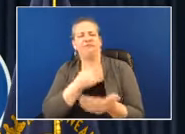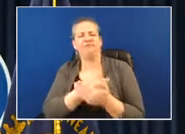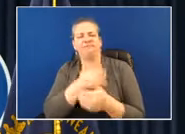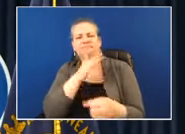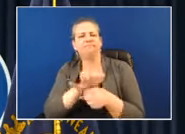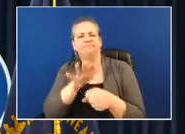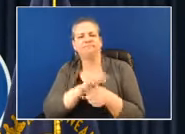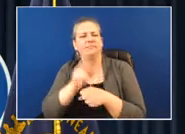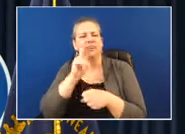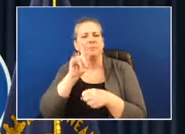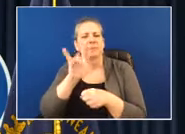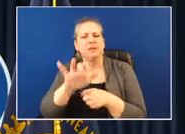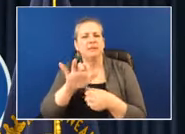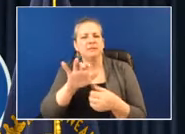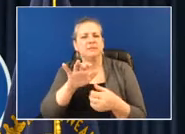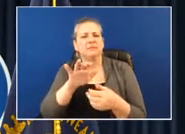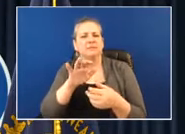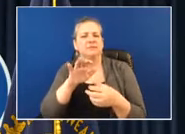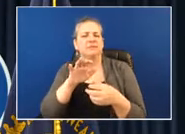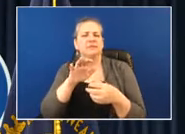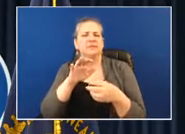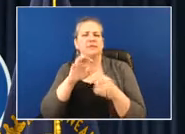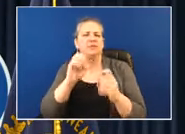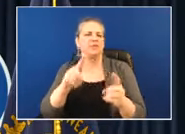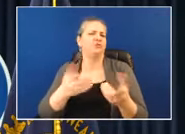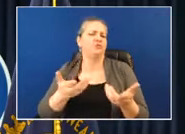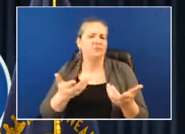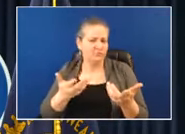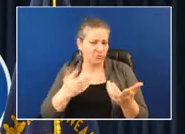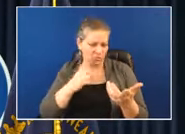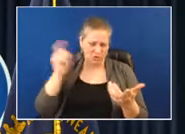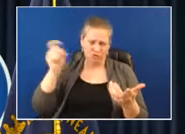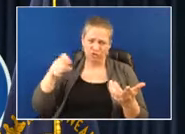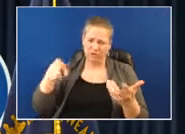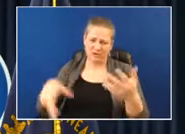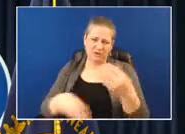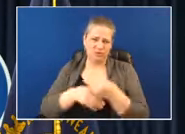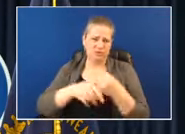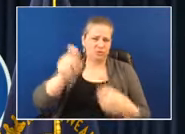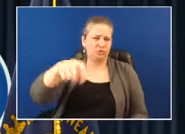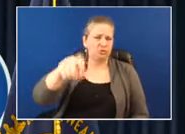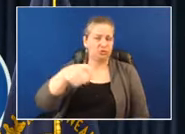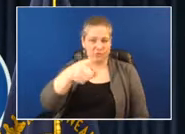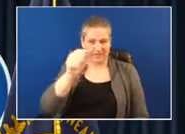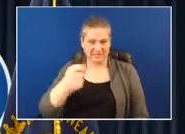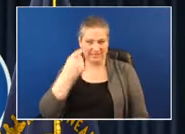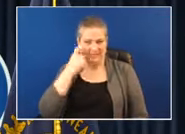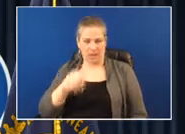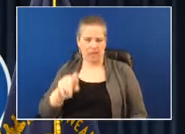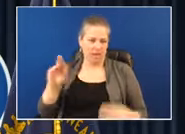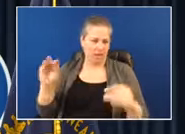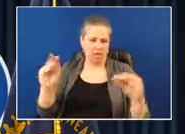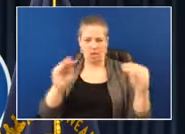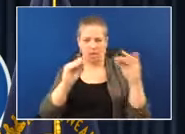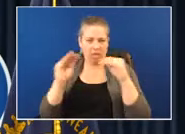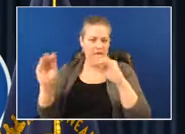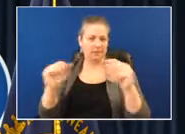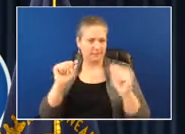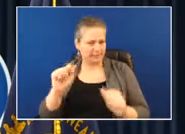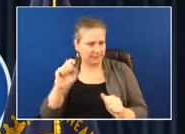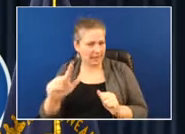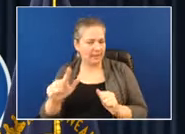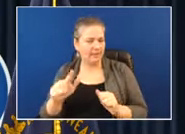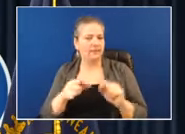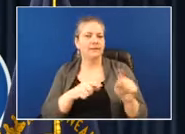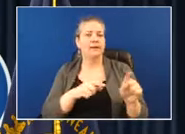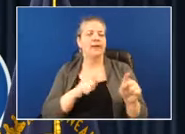included in the budget. You could tell that there was collaboration, not just between the two chambers of the